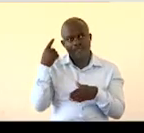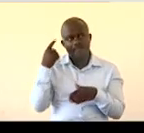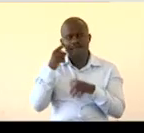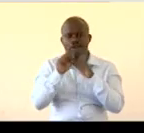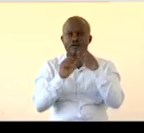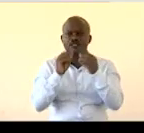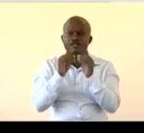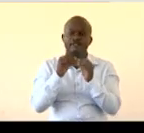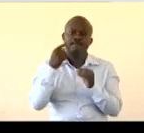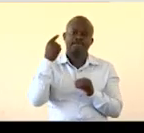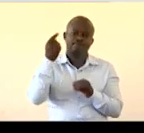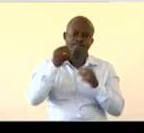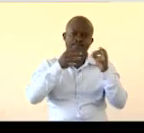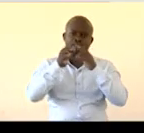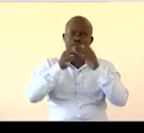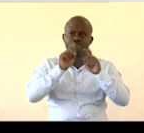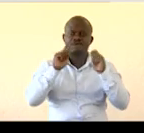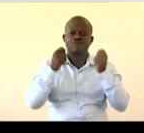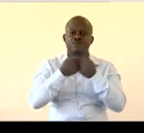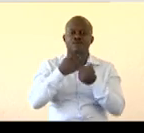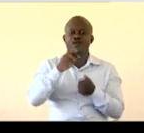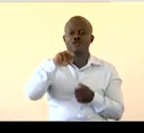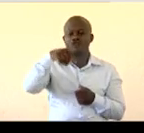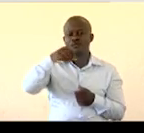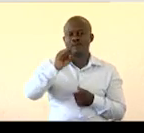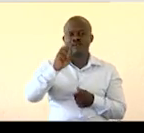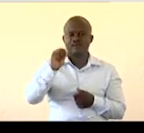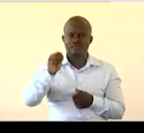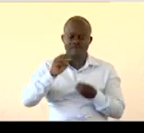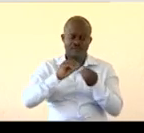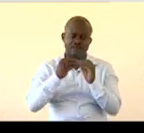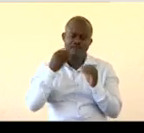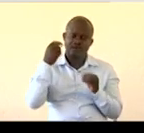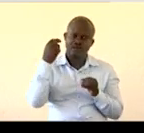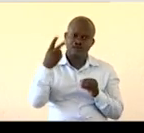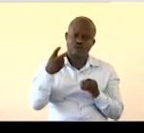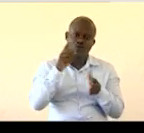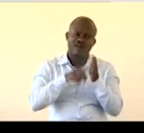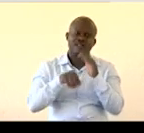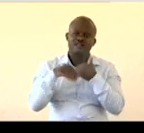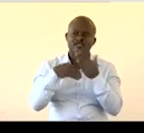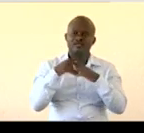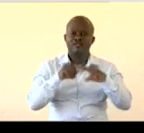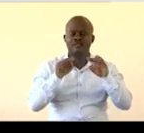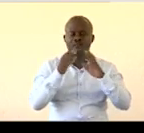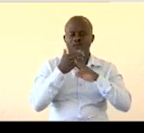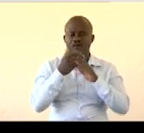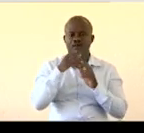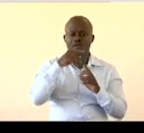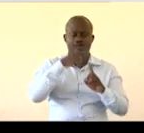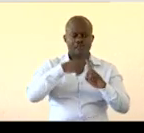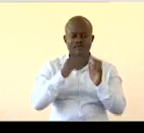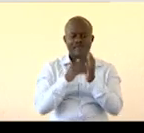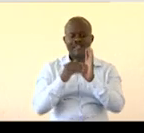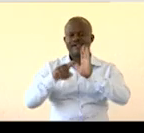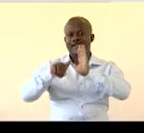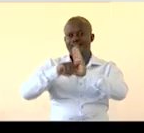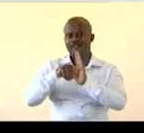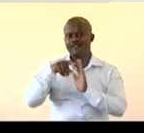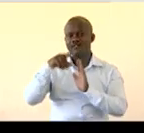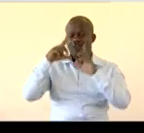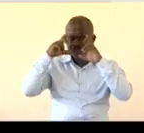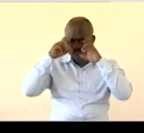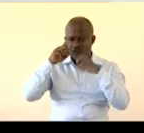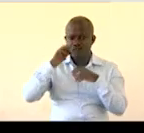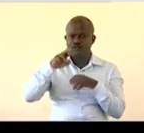1, define the term tropism. Number 2, what is the difference between positive and negative